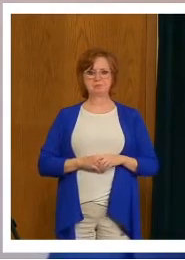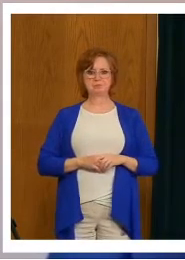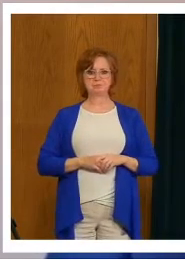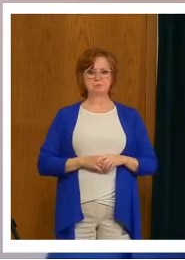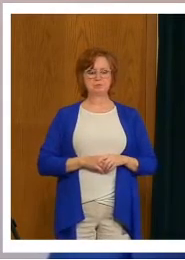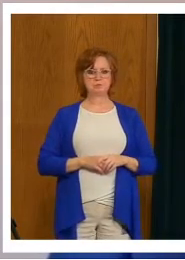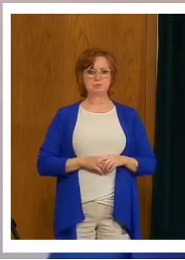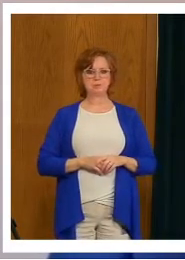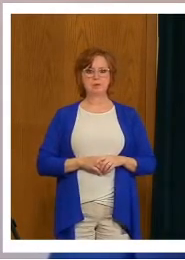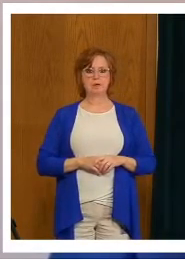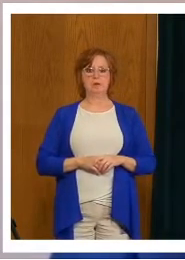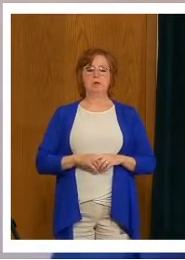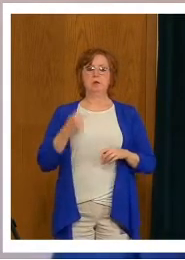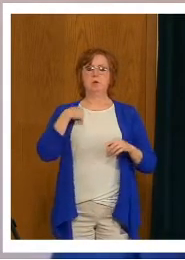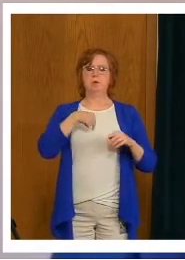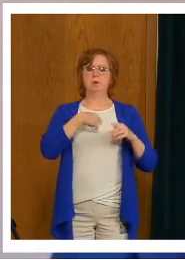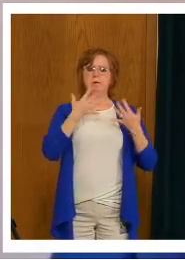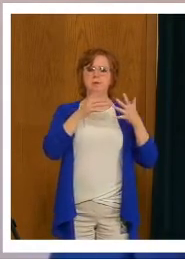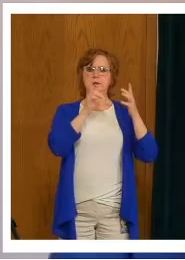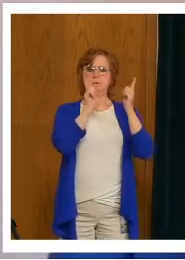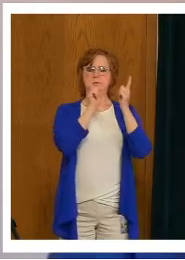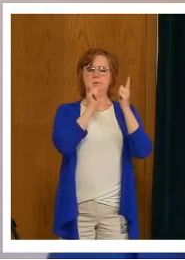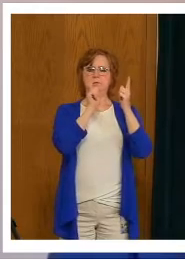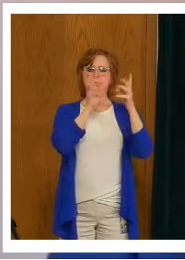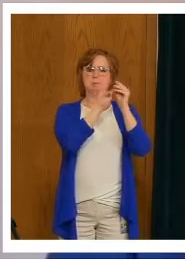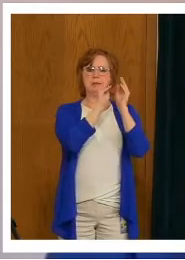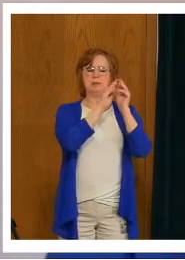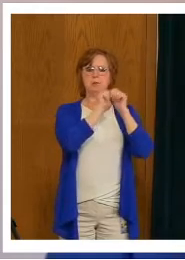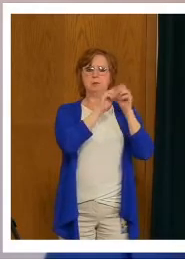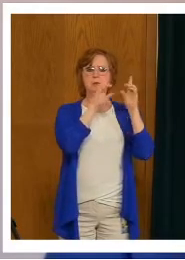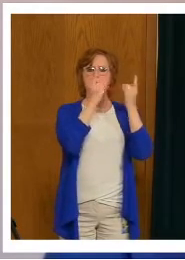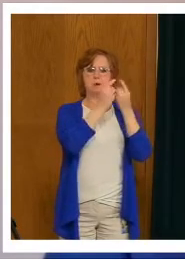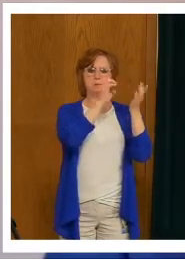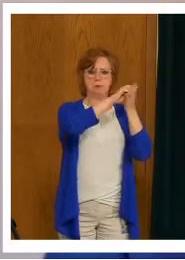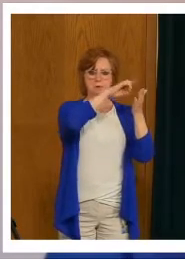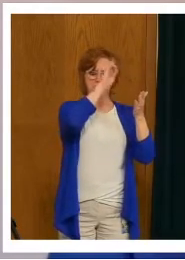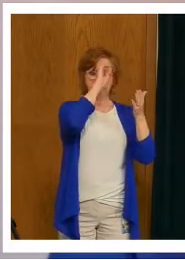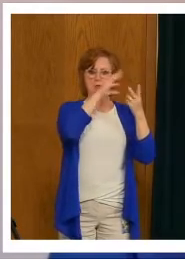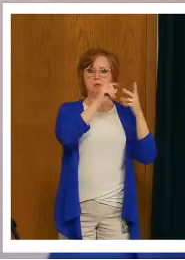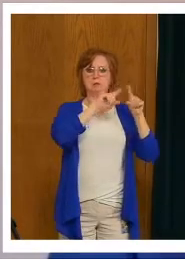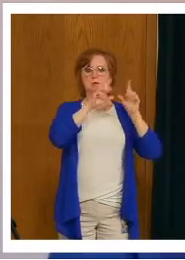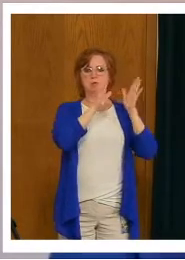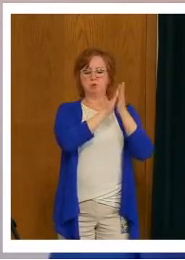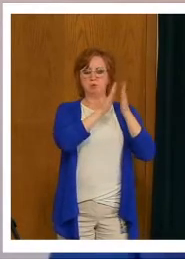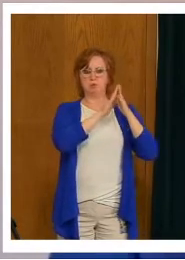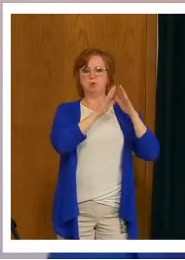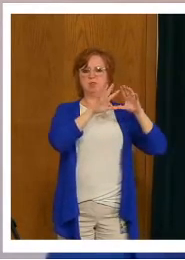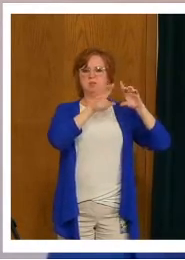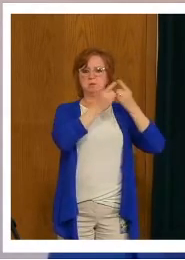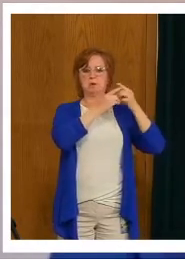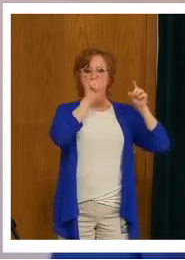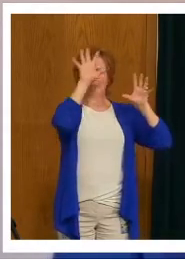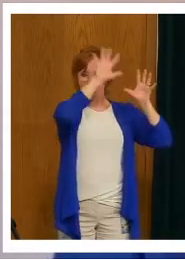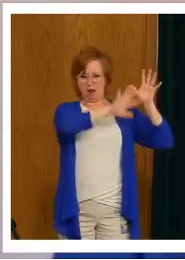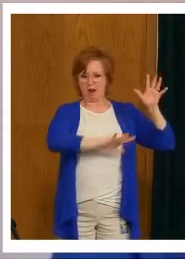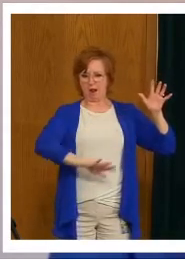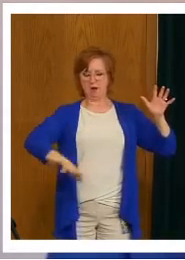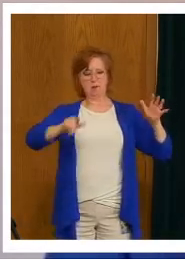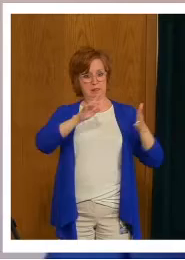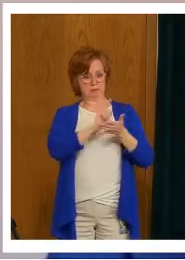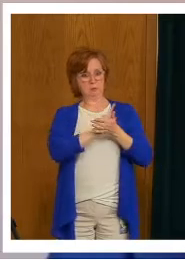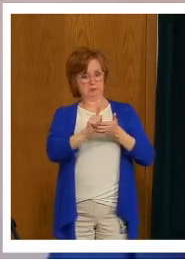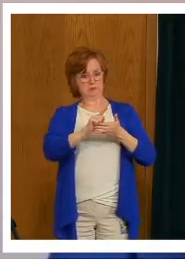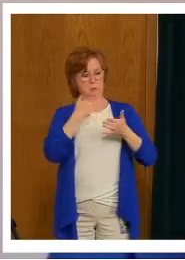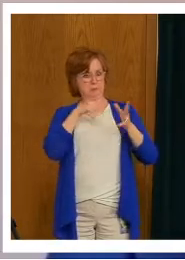the Ministry of Education and school divisions right now this week, identifying all kids, school-age kids across the province, and providing